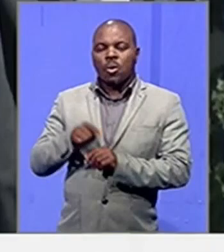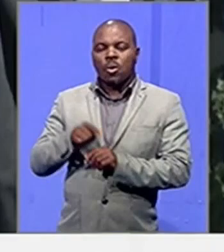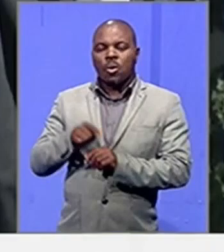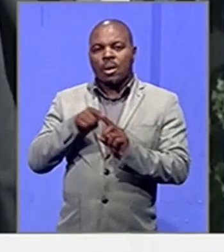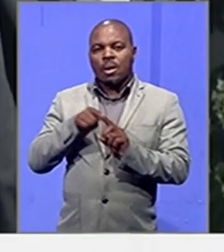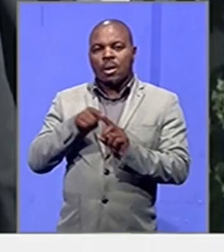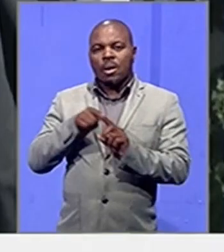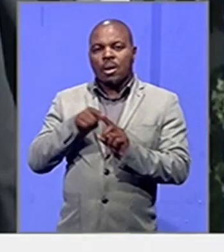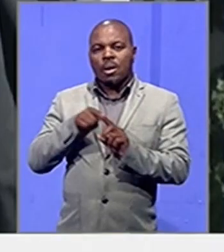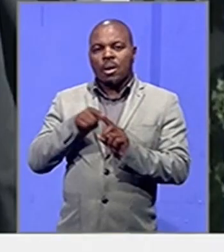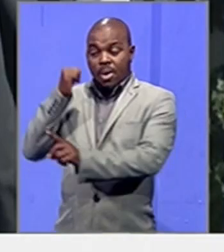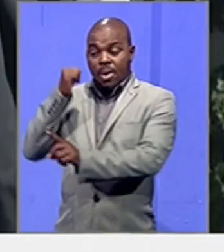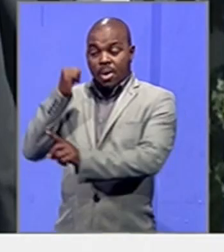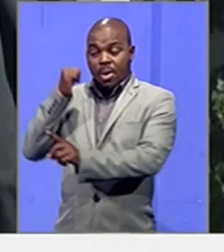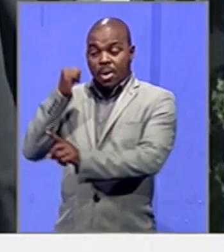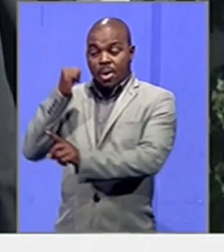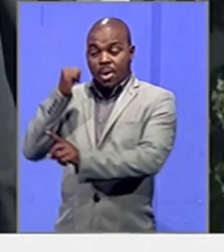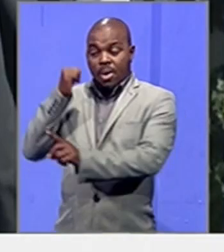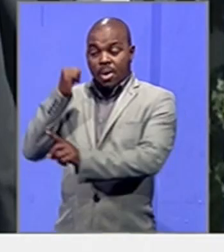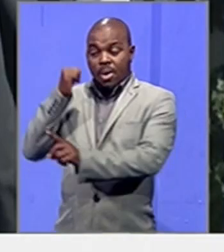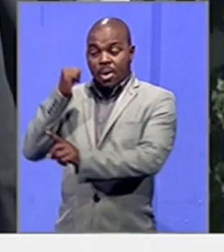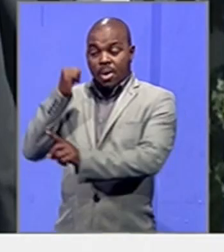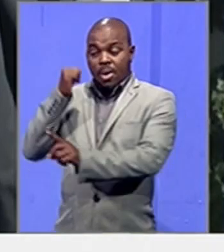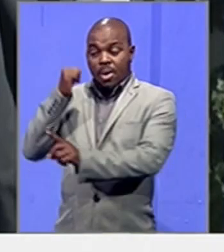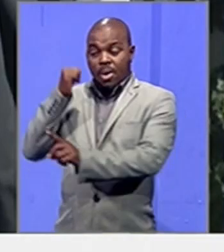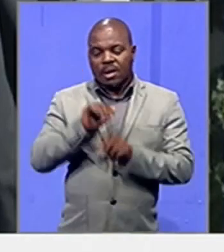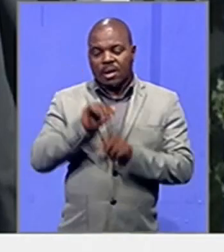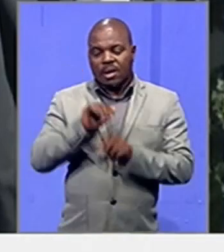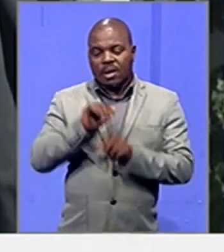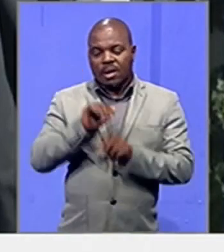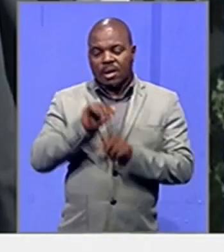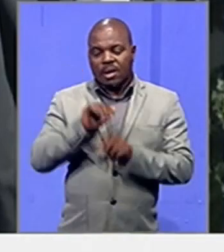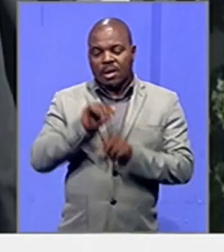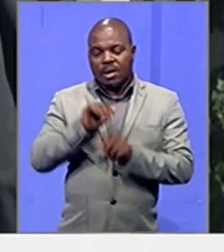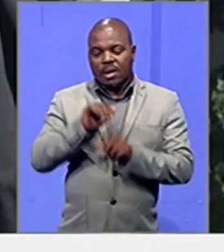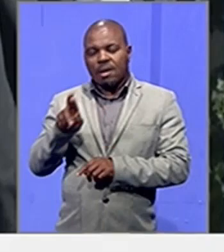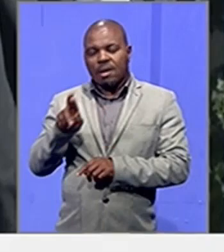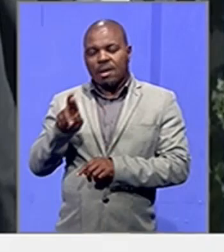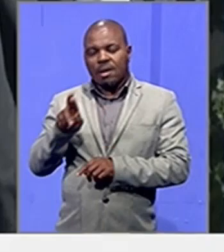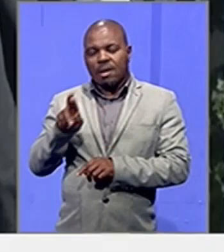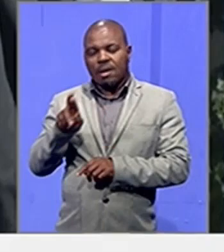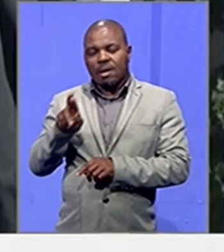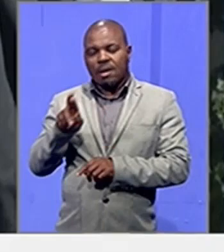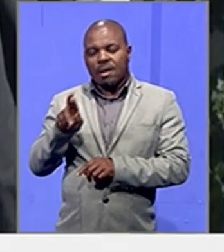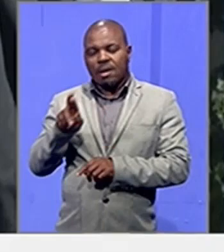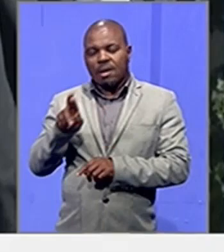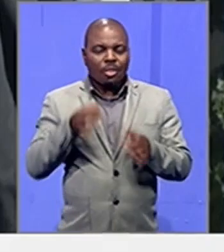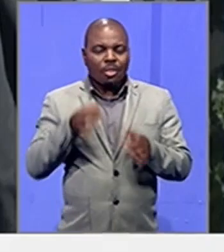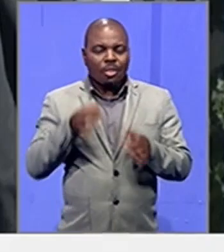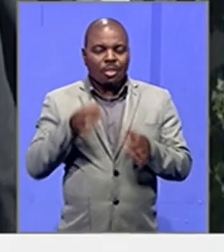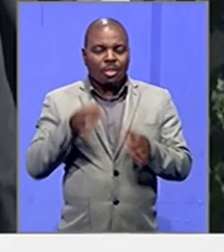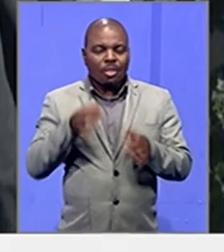polao e amahangwang le mofumadi wa hae Jennifer Motlomi a re kgutlisetswa morao ha nyewe ena ha o phethatse toka ho yena.